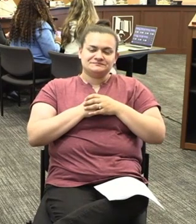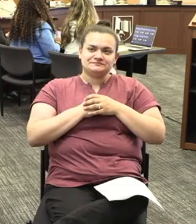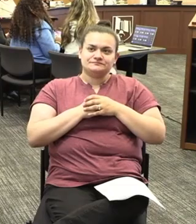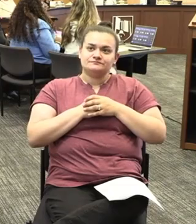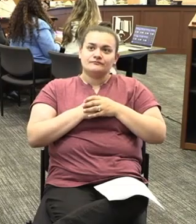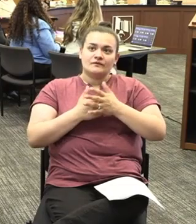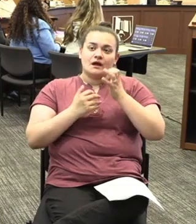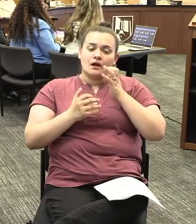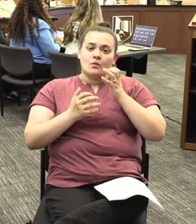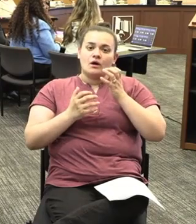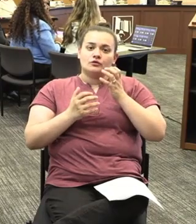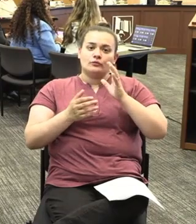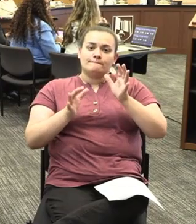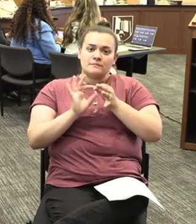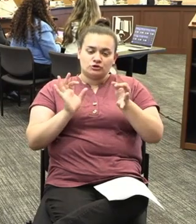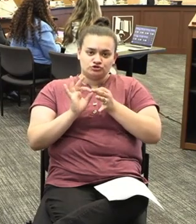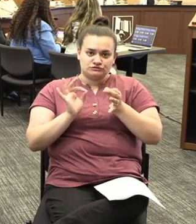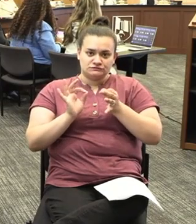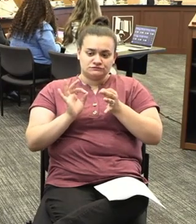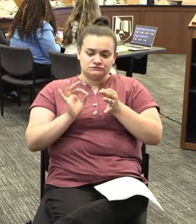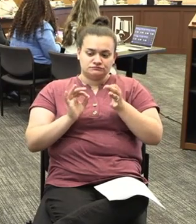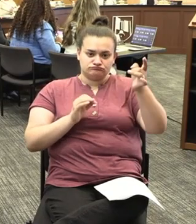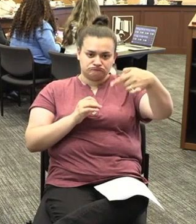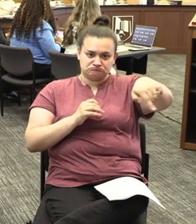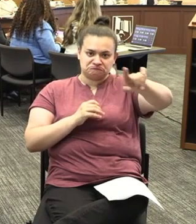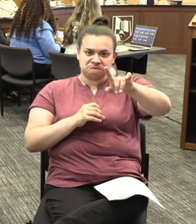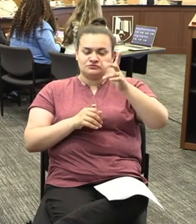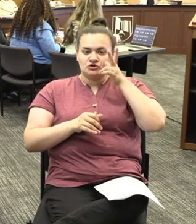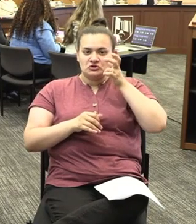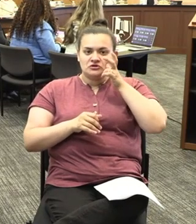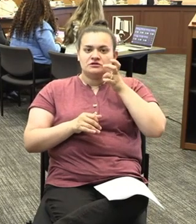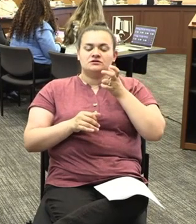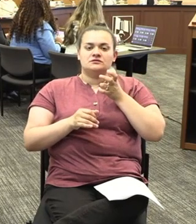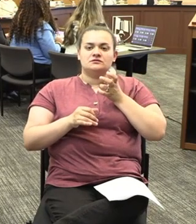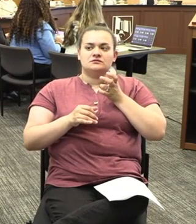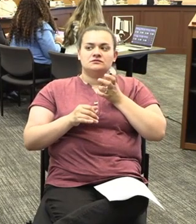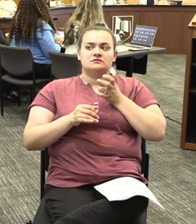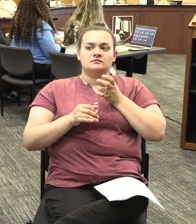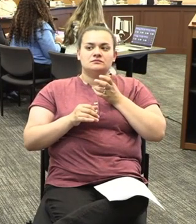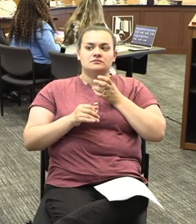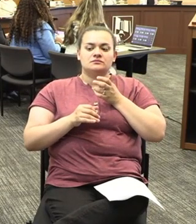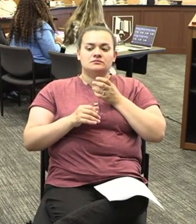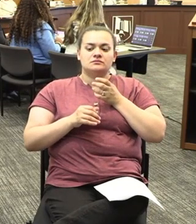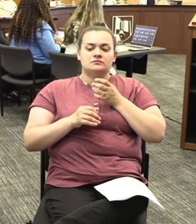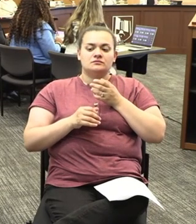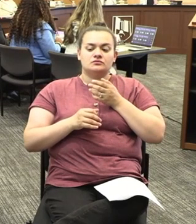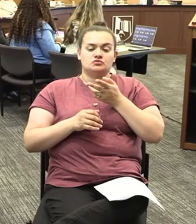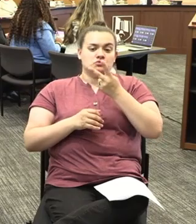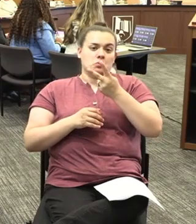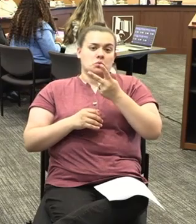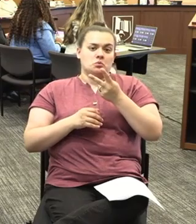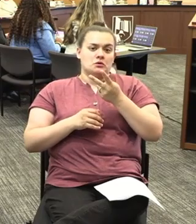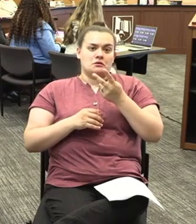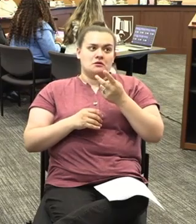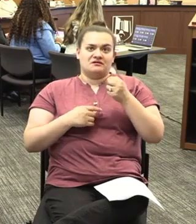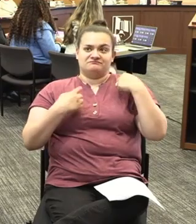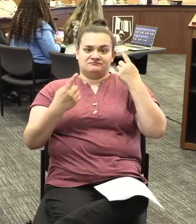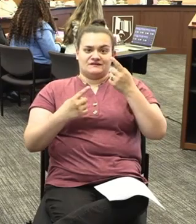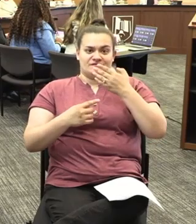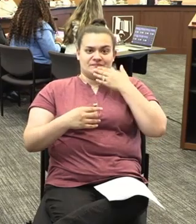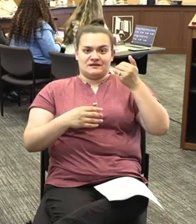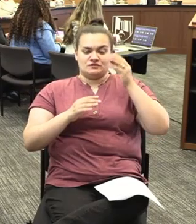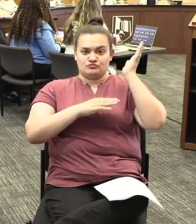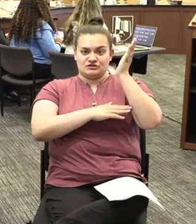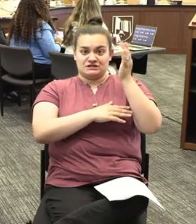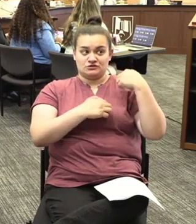Do want to point out something. I mean, you all heard two of really the best presentations I think this board has